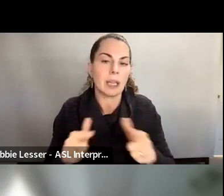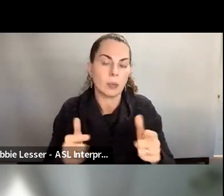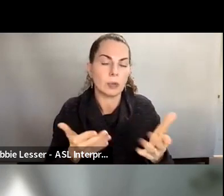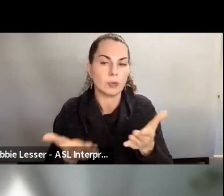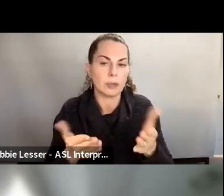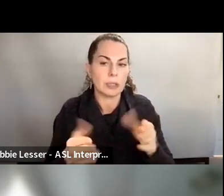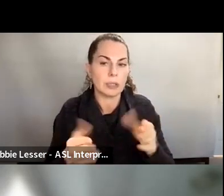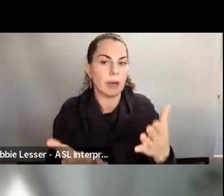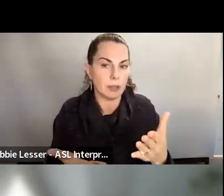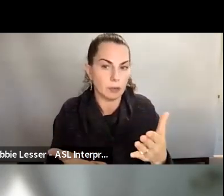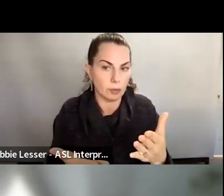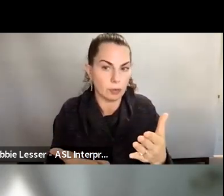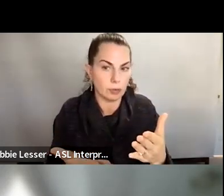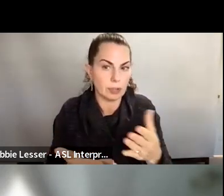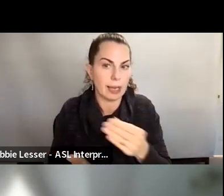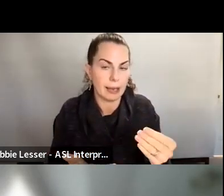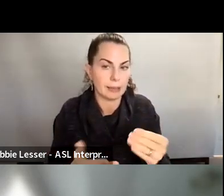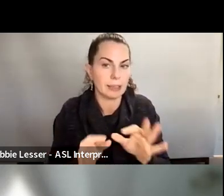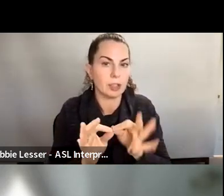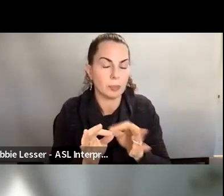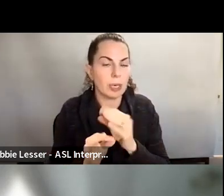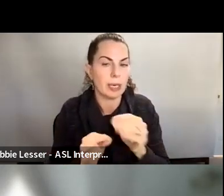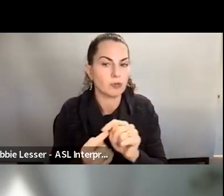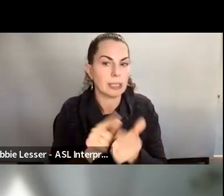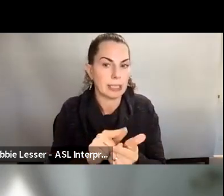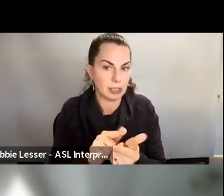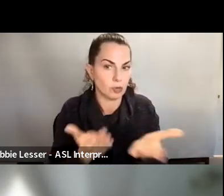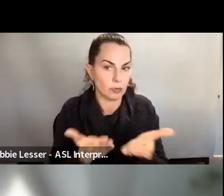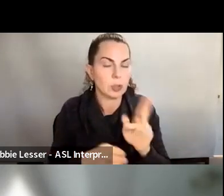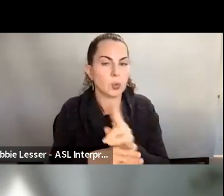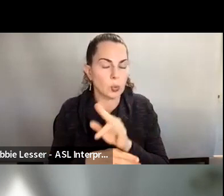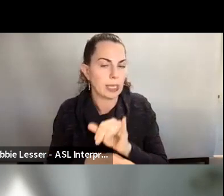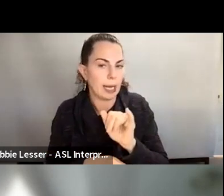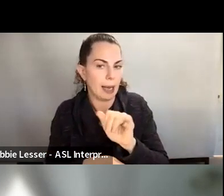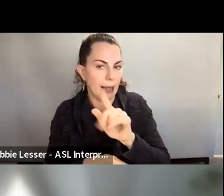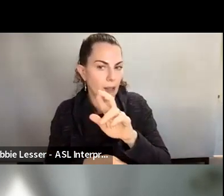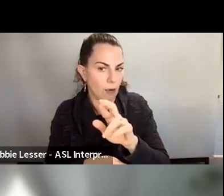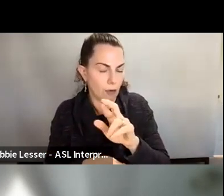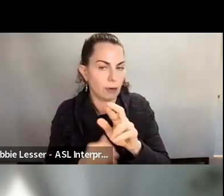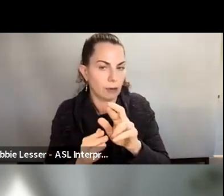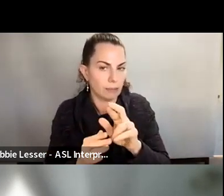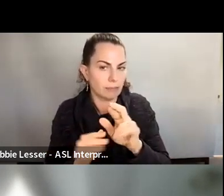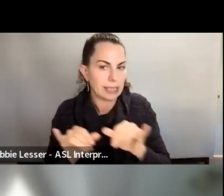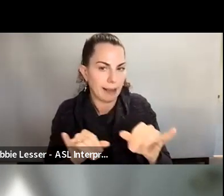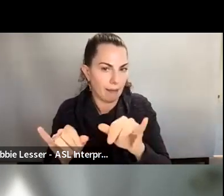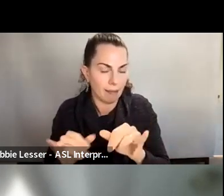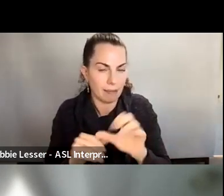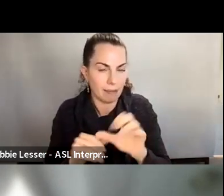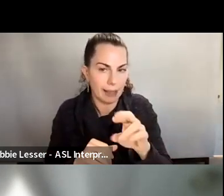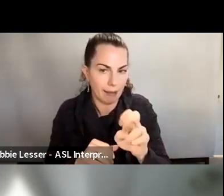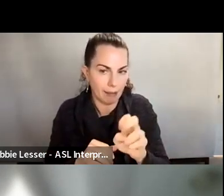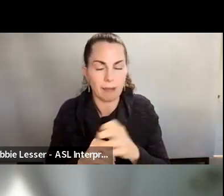of interpretation and translation use that ILR scale to assess language skills, or versions of the ILR